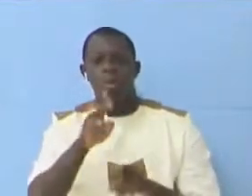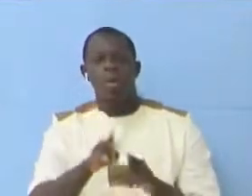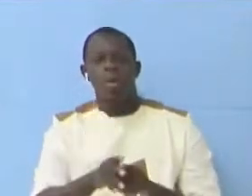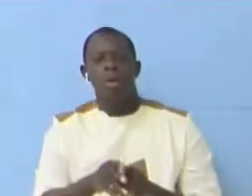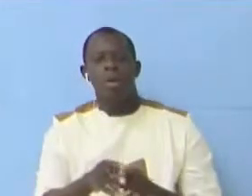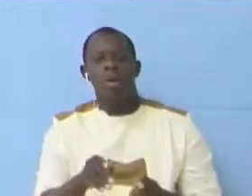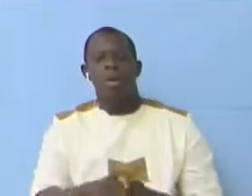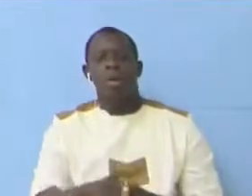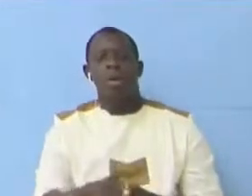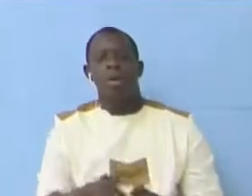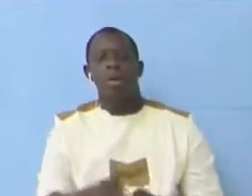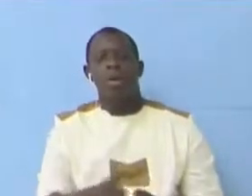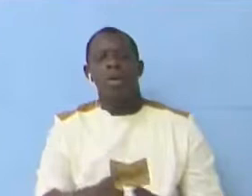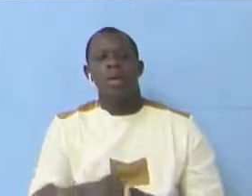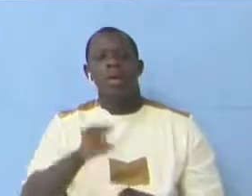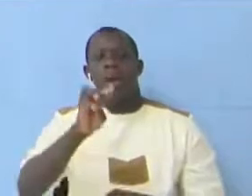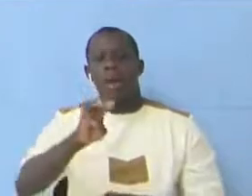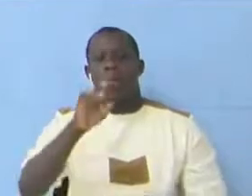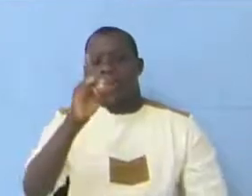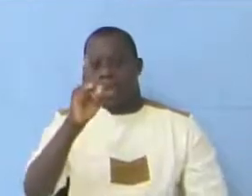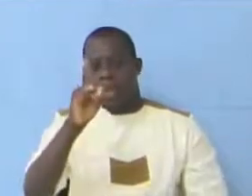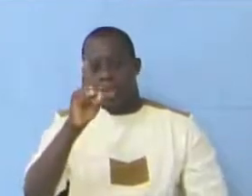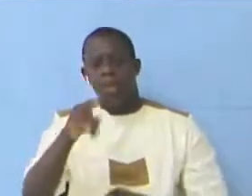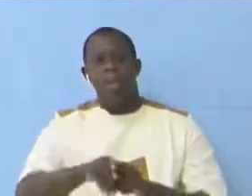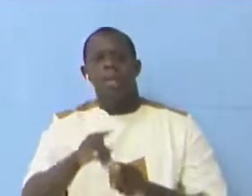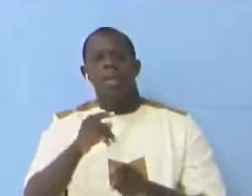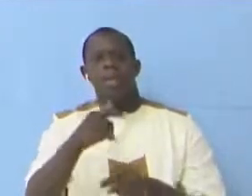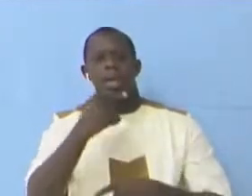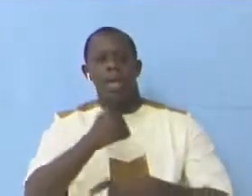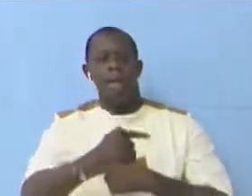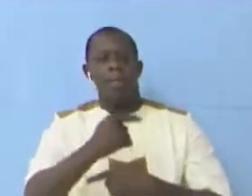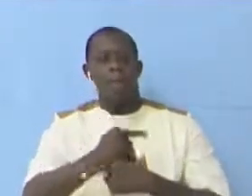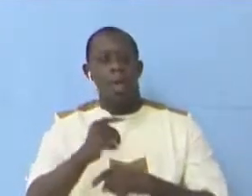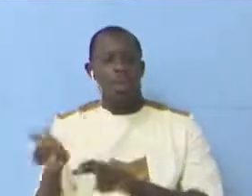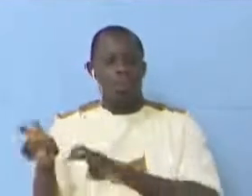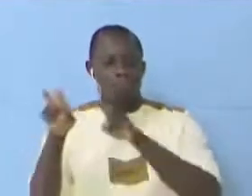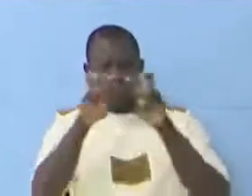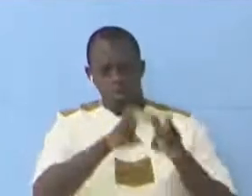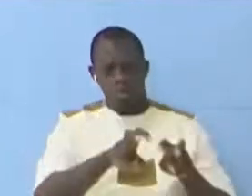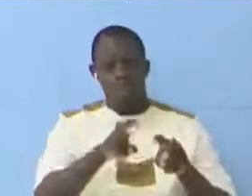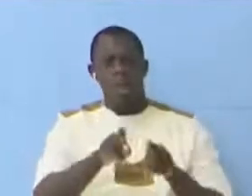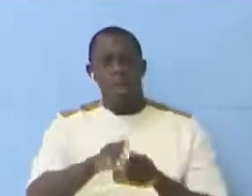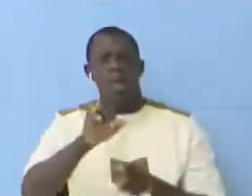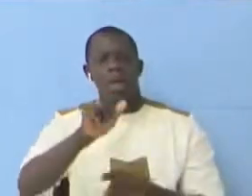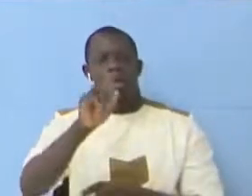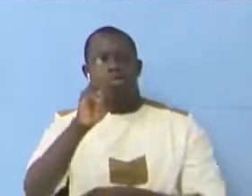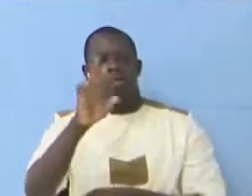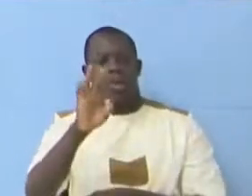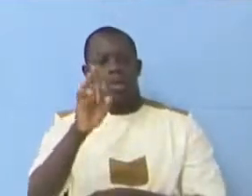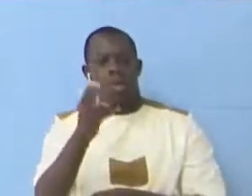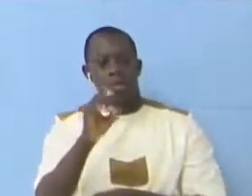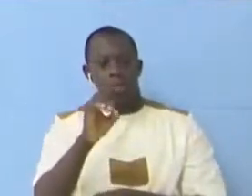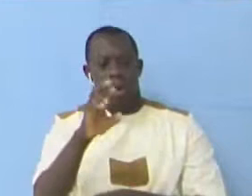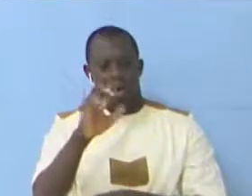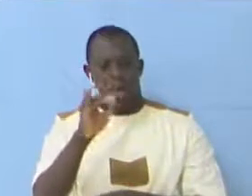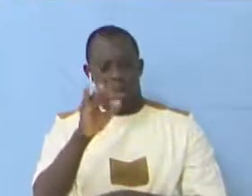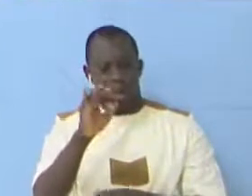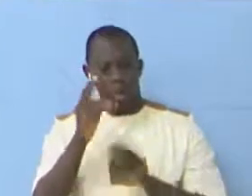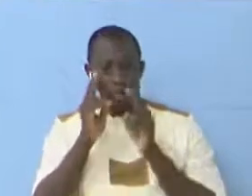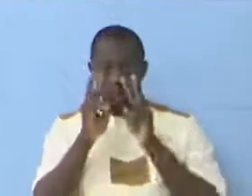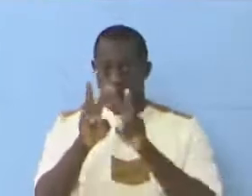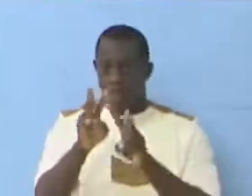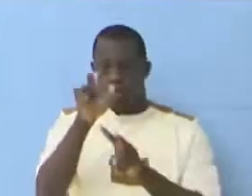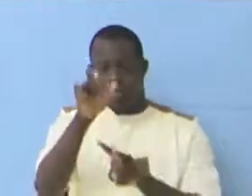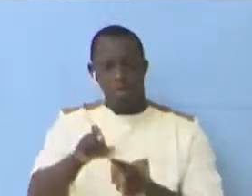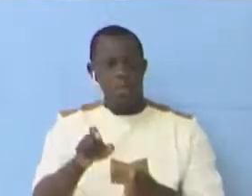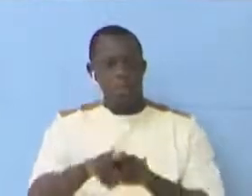MD Gambia GPA. Ports Authority. Ki nga xam ne moo nekkoon MD Gambia Ports Authority. In cuffs. ñu ko ceene.